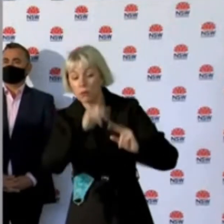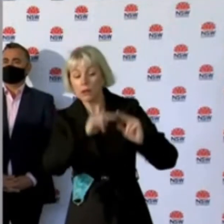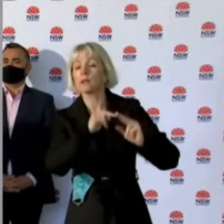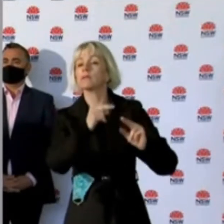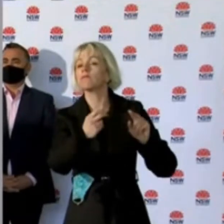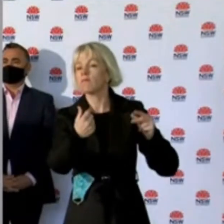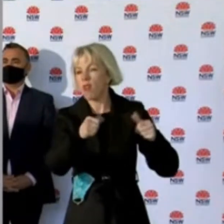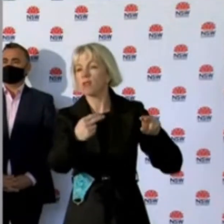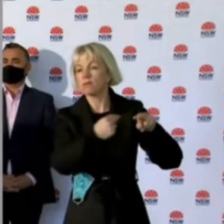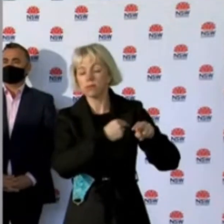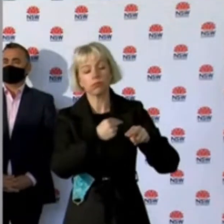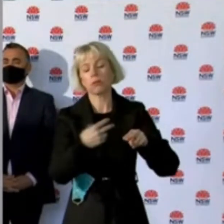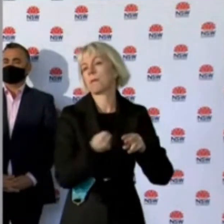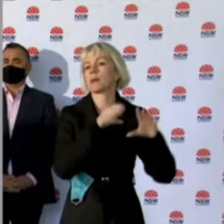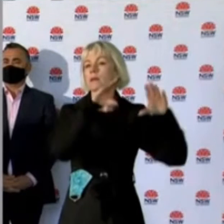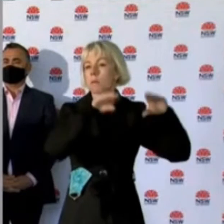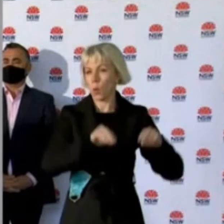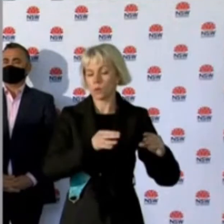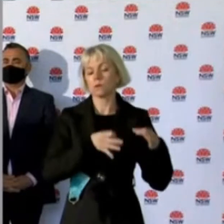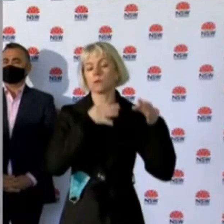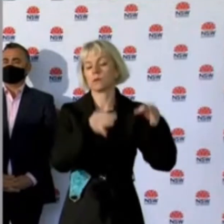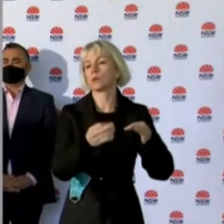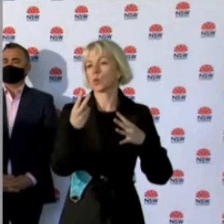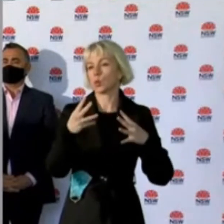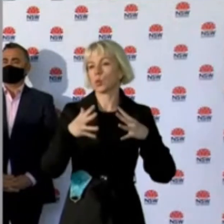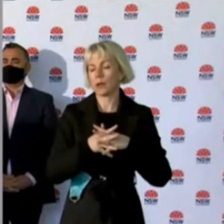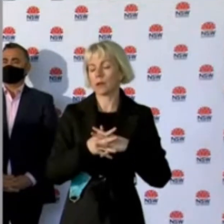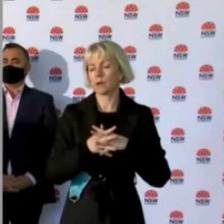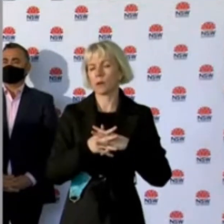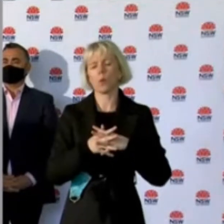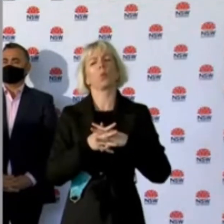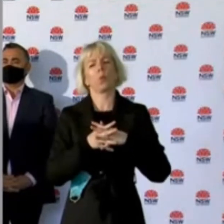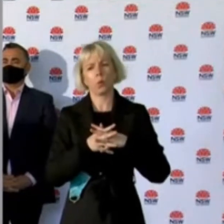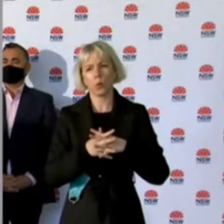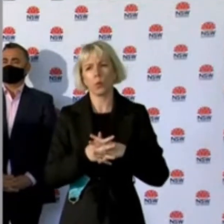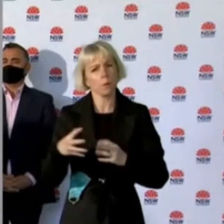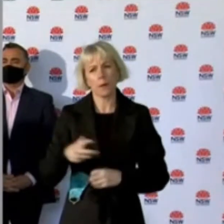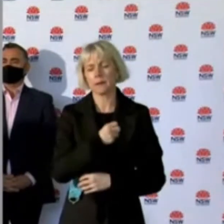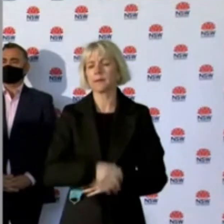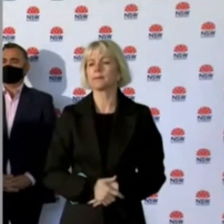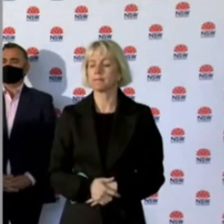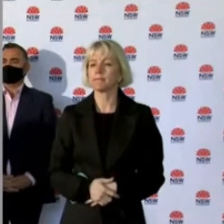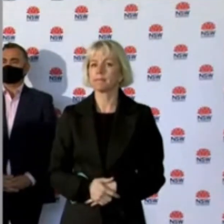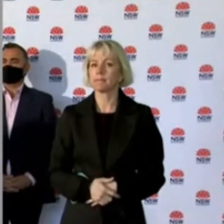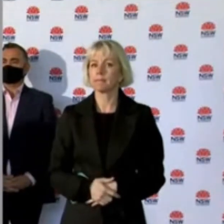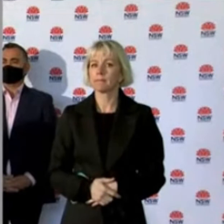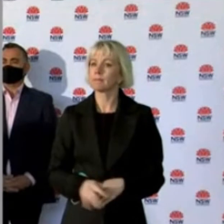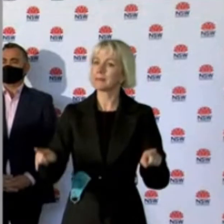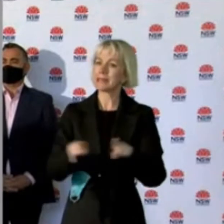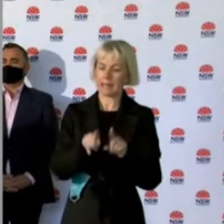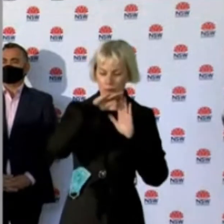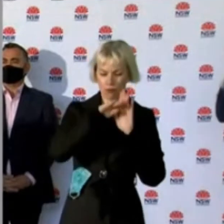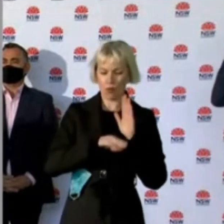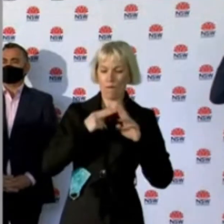to put a pause on them for 2 weeks, and we wanted to make sure, we are putting the same standards to ourselves